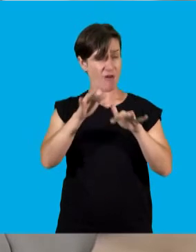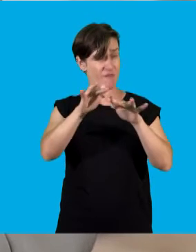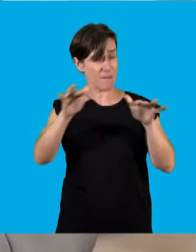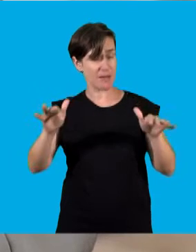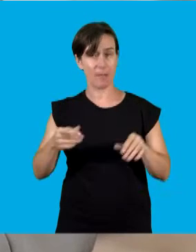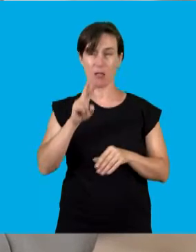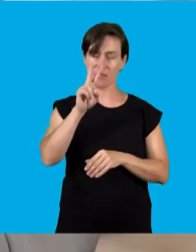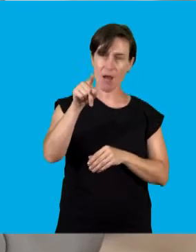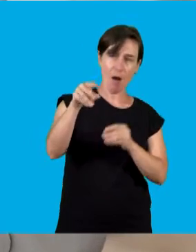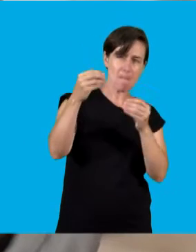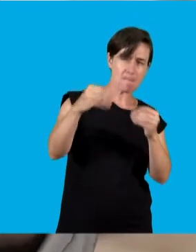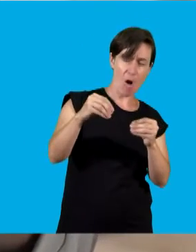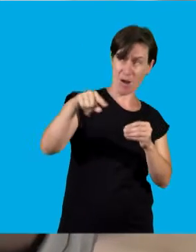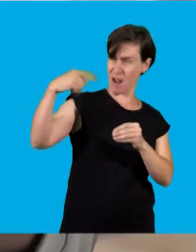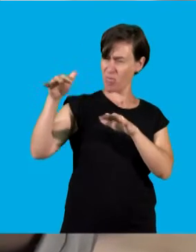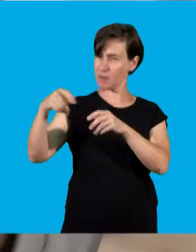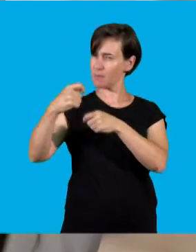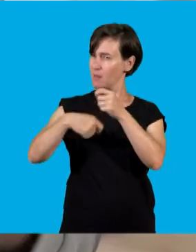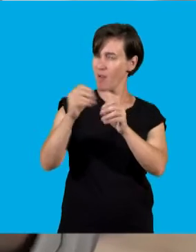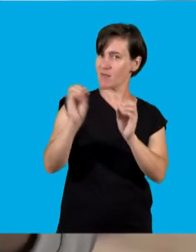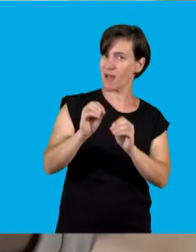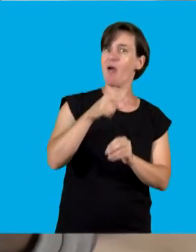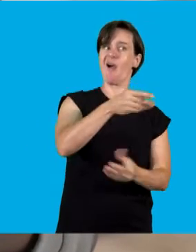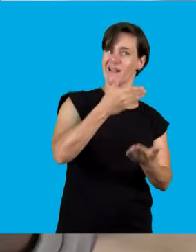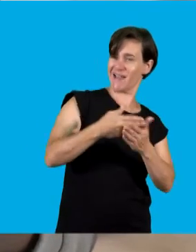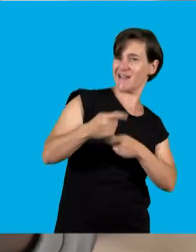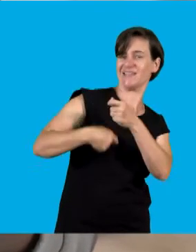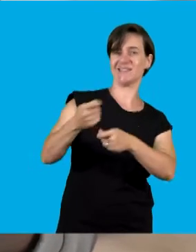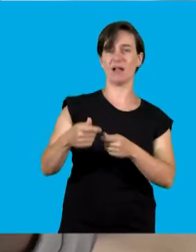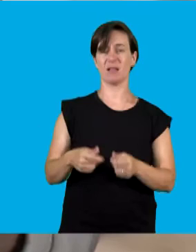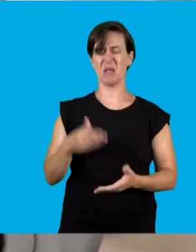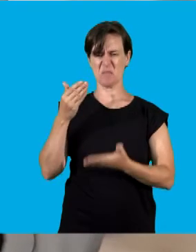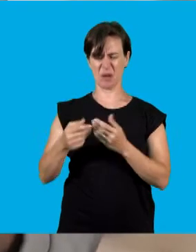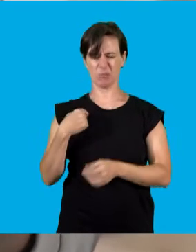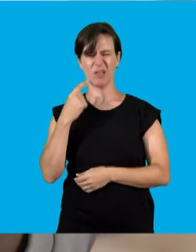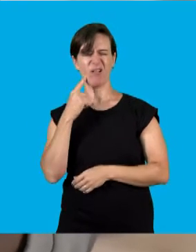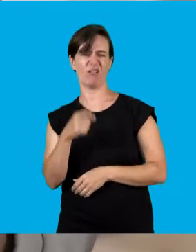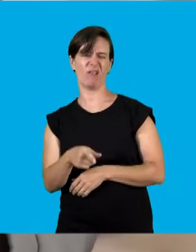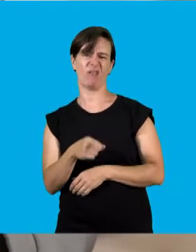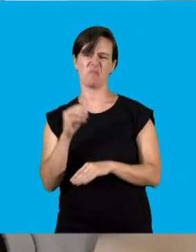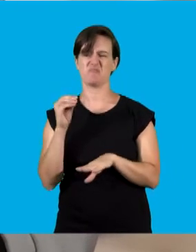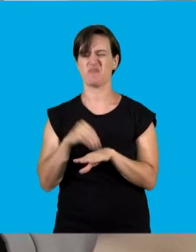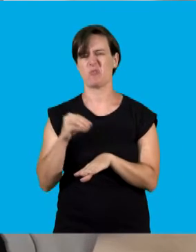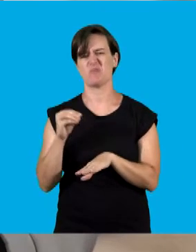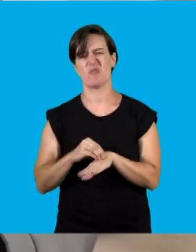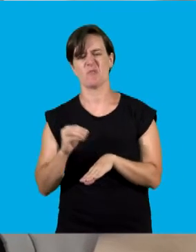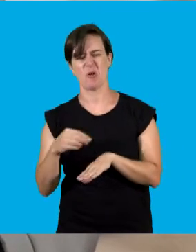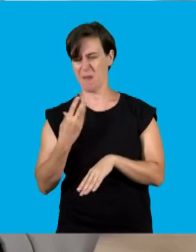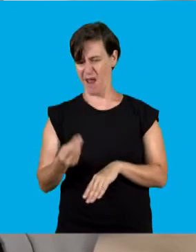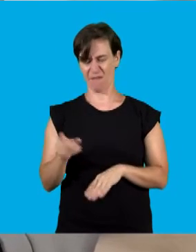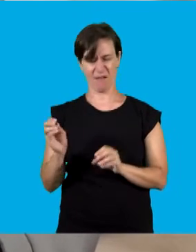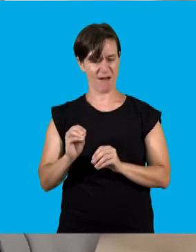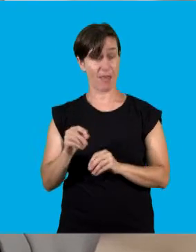there's so many people who see gaps always when others are seeing a challenge, but